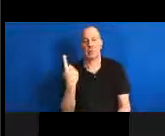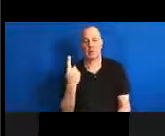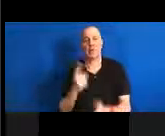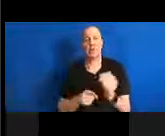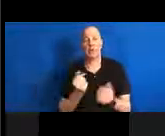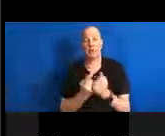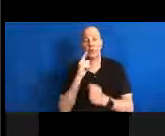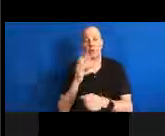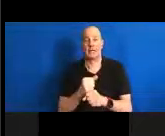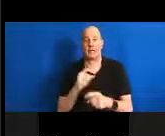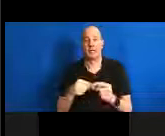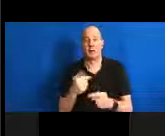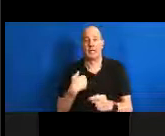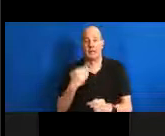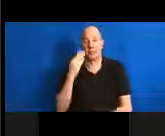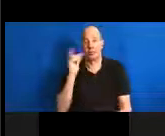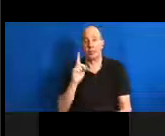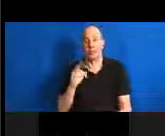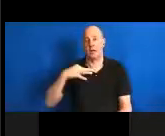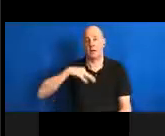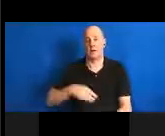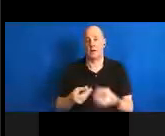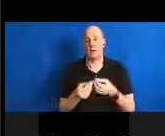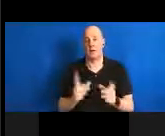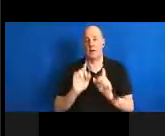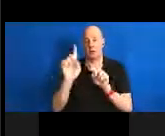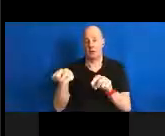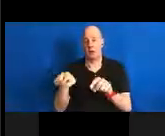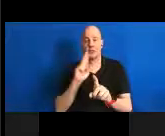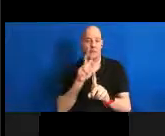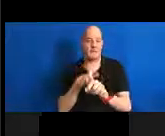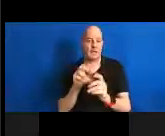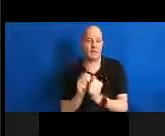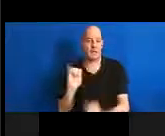losses are going, and that's what you'll be filing to the IRS.